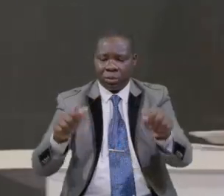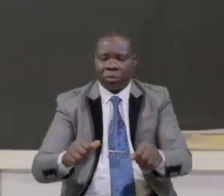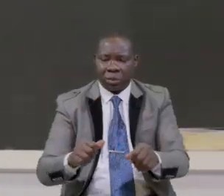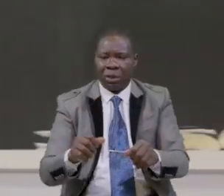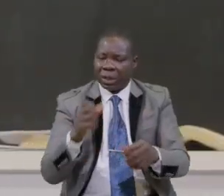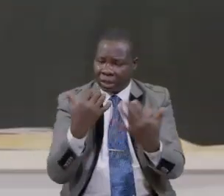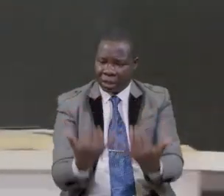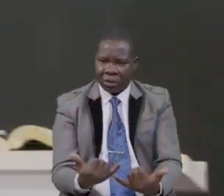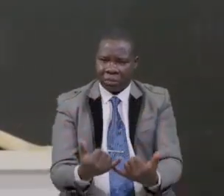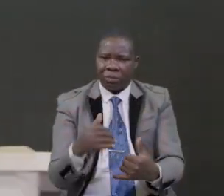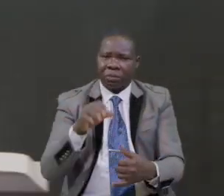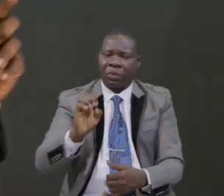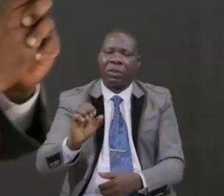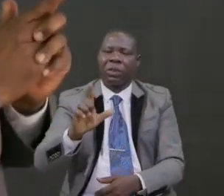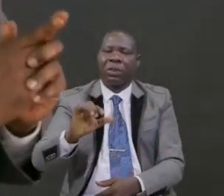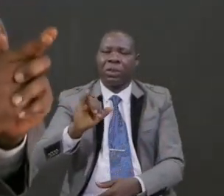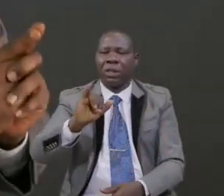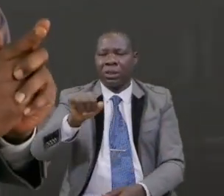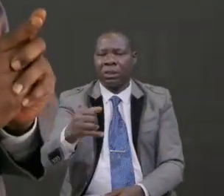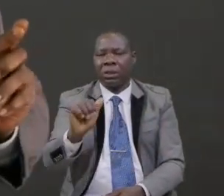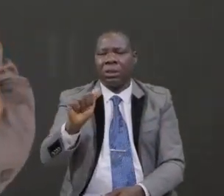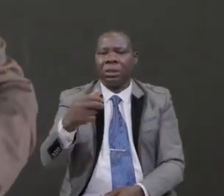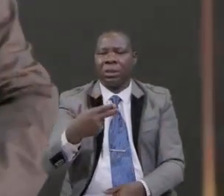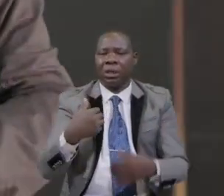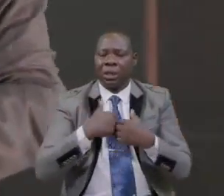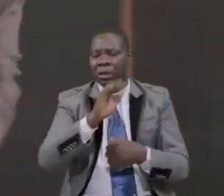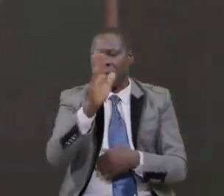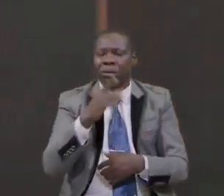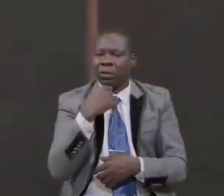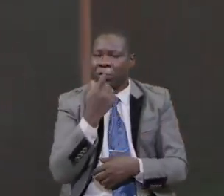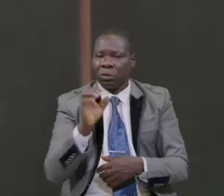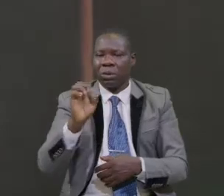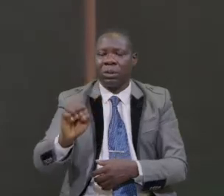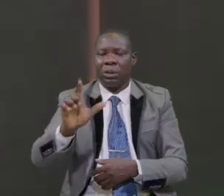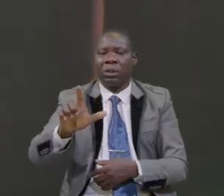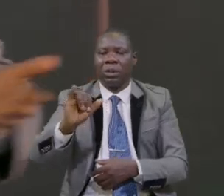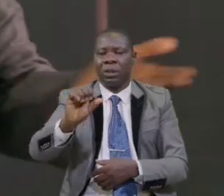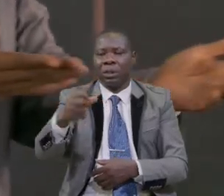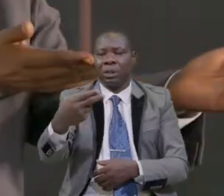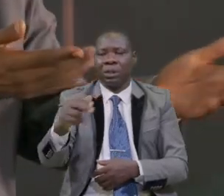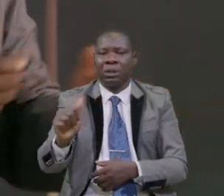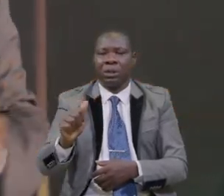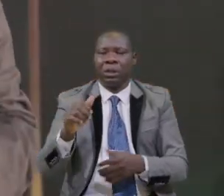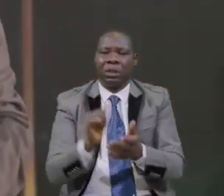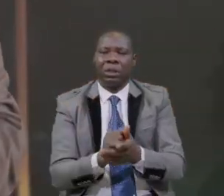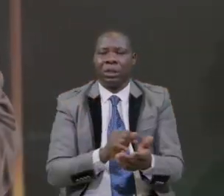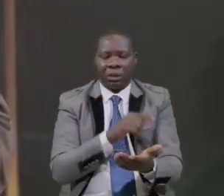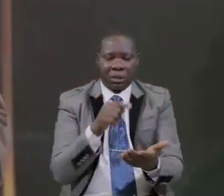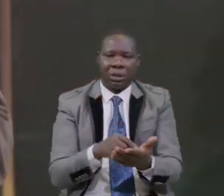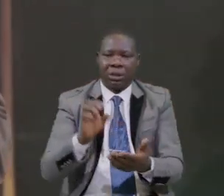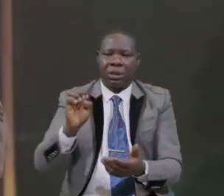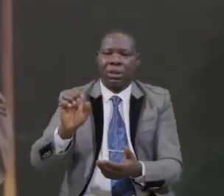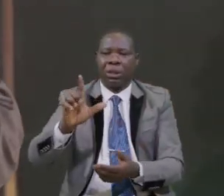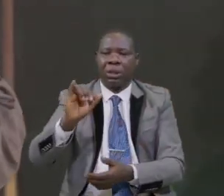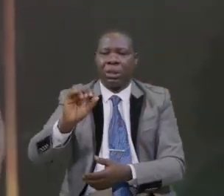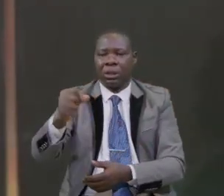Elijah had never told Elisha that this Elisha will stand in his room.